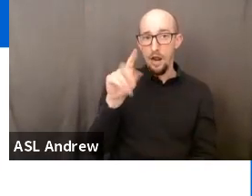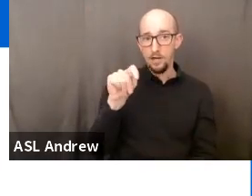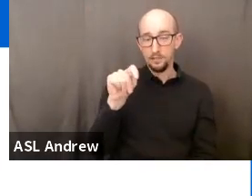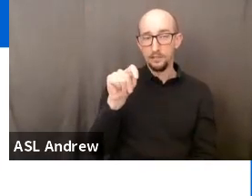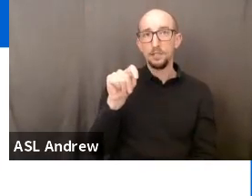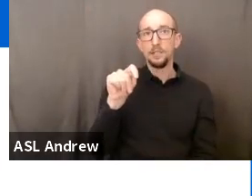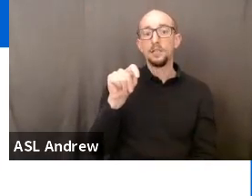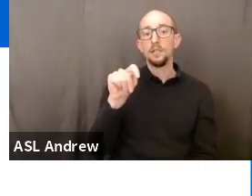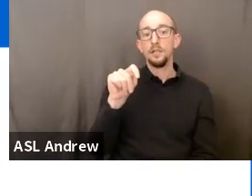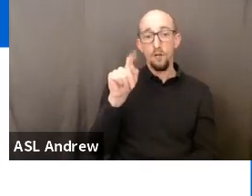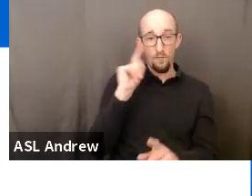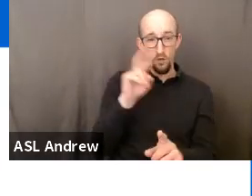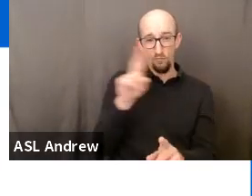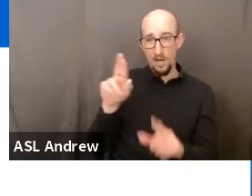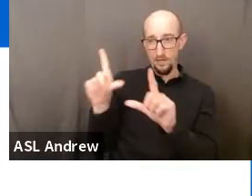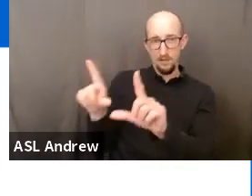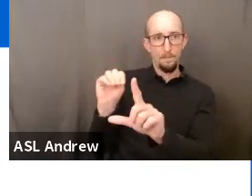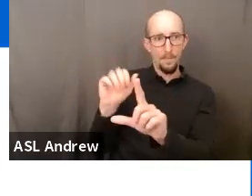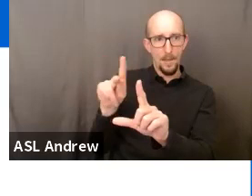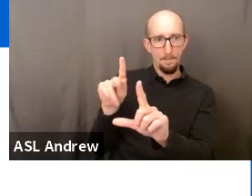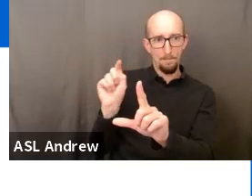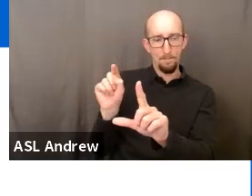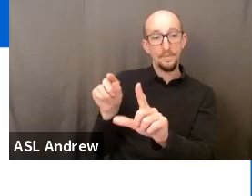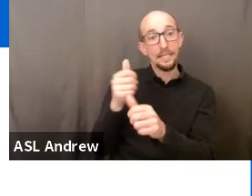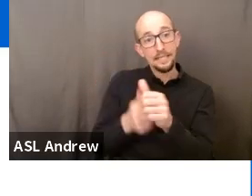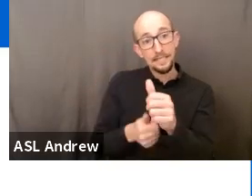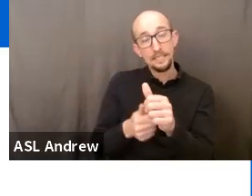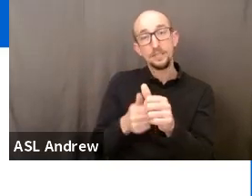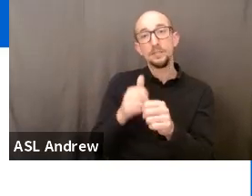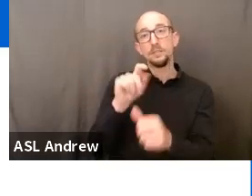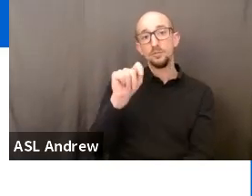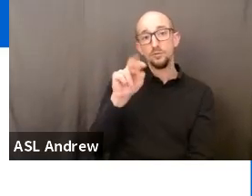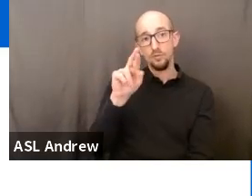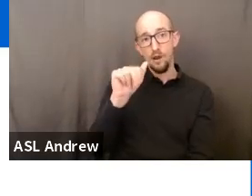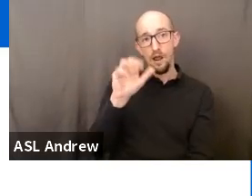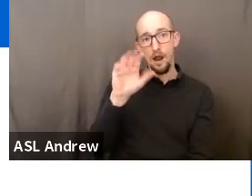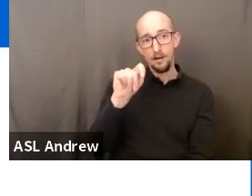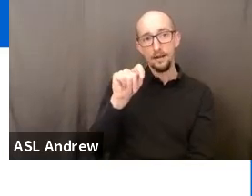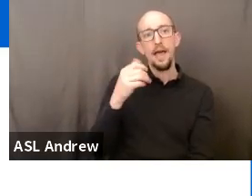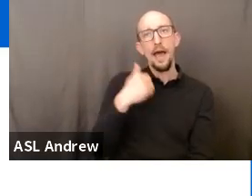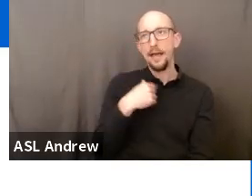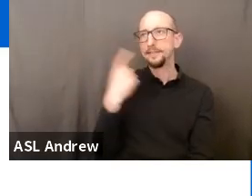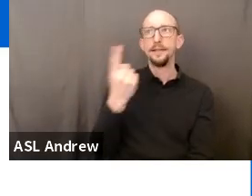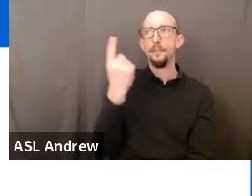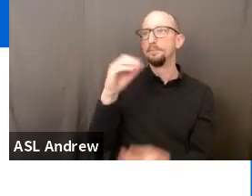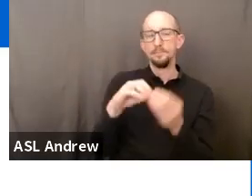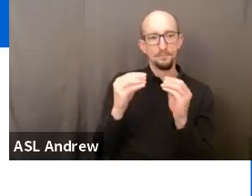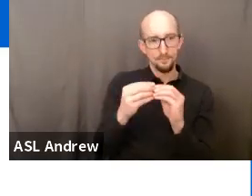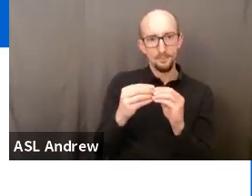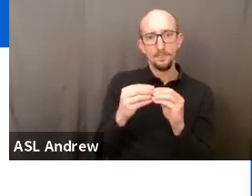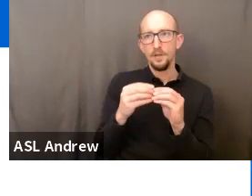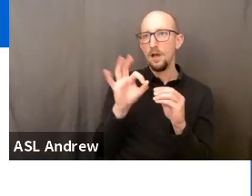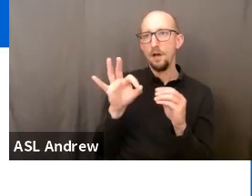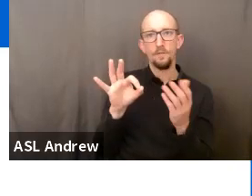map on the right, so each census tract has an X number of